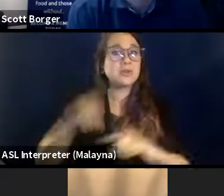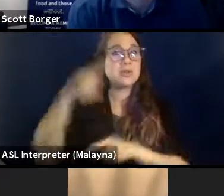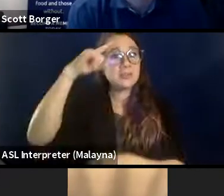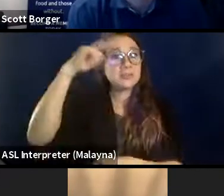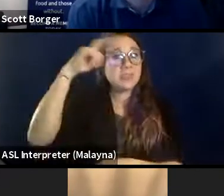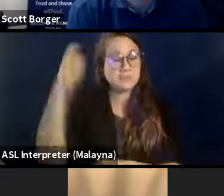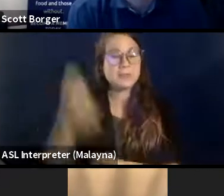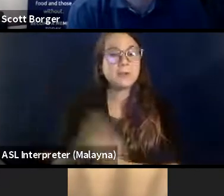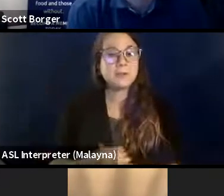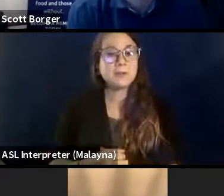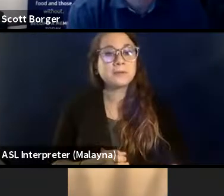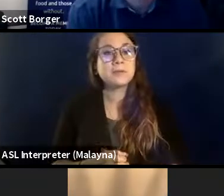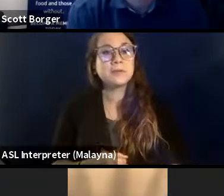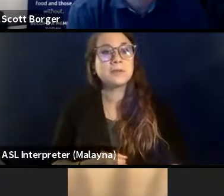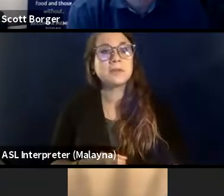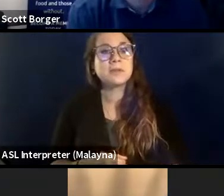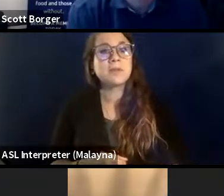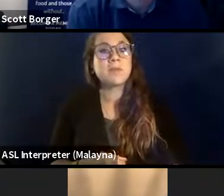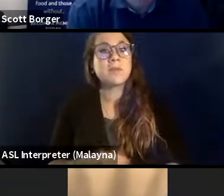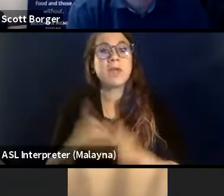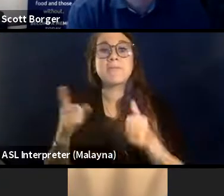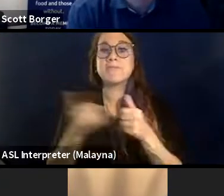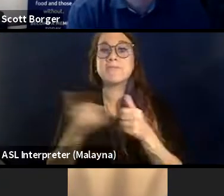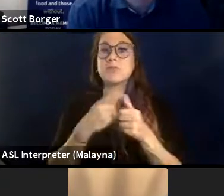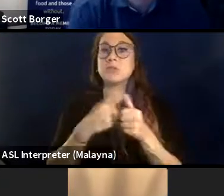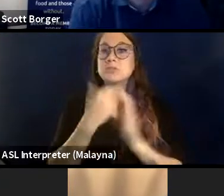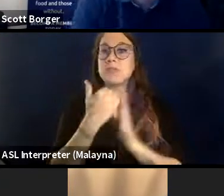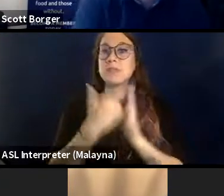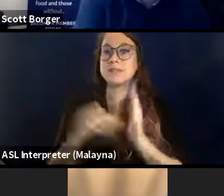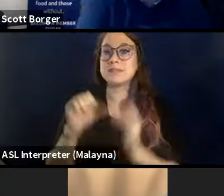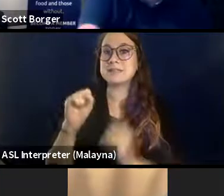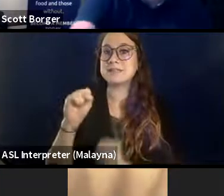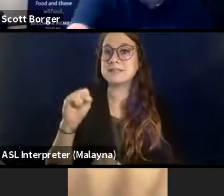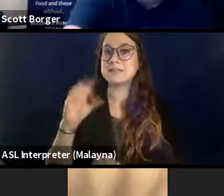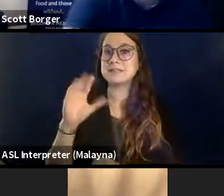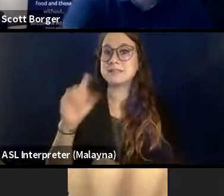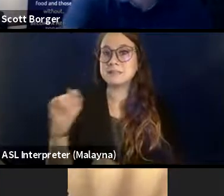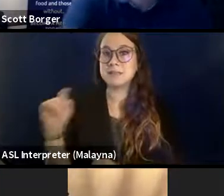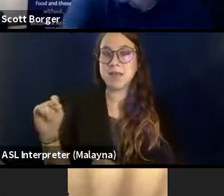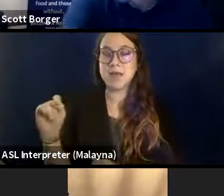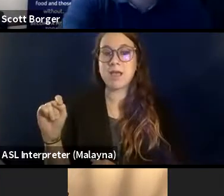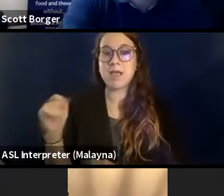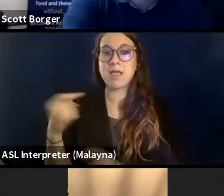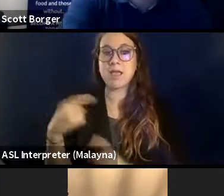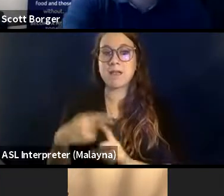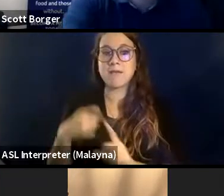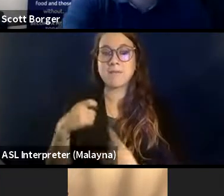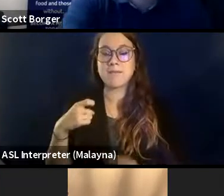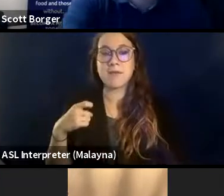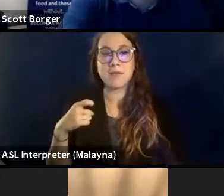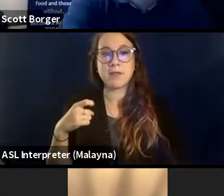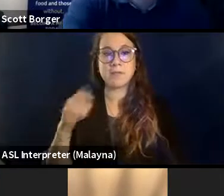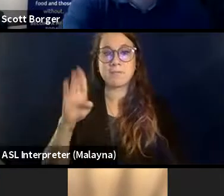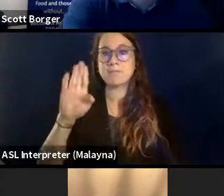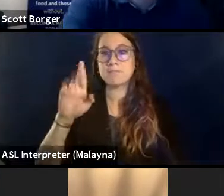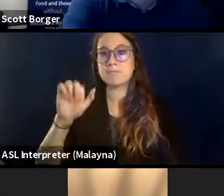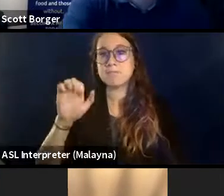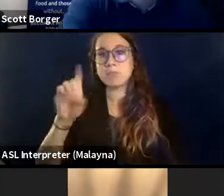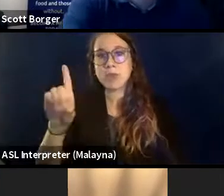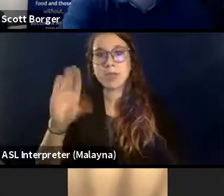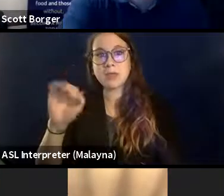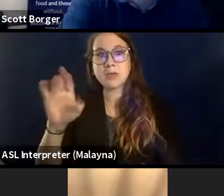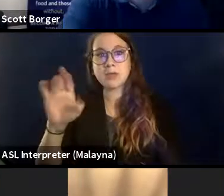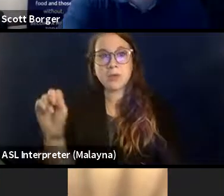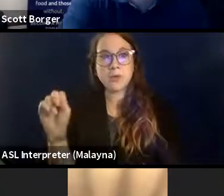We have first up on the list, Scott Borger from Breadcoin, who'd like to share with